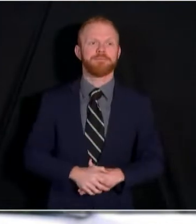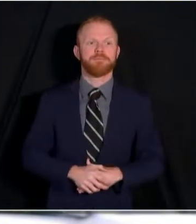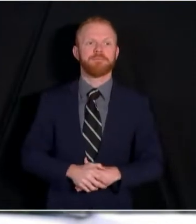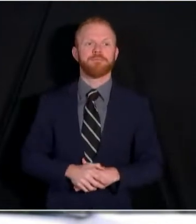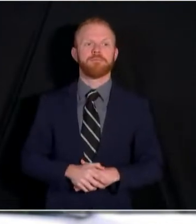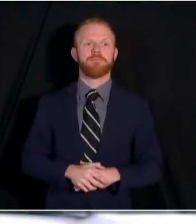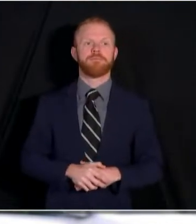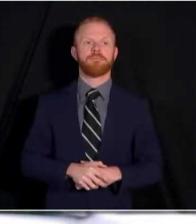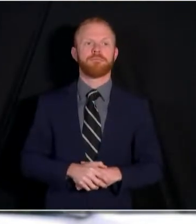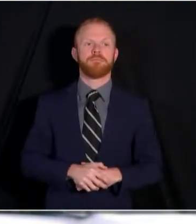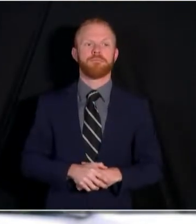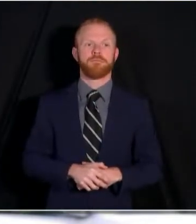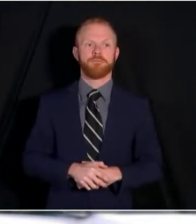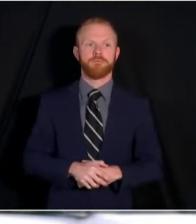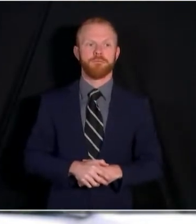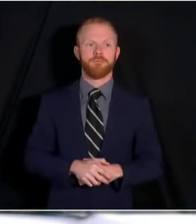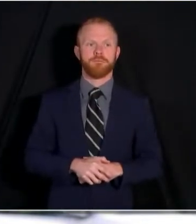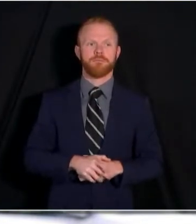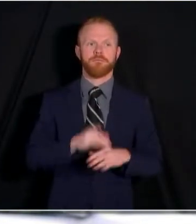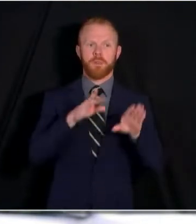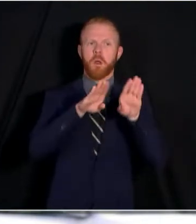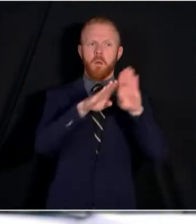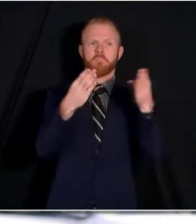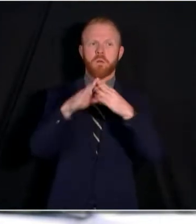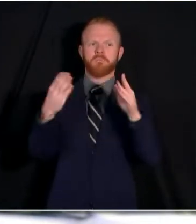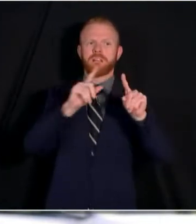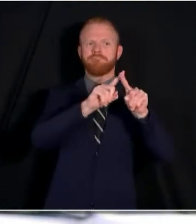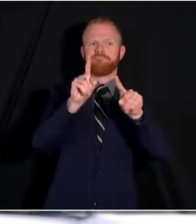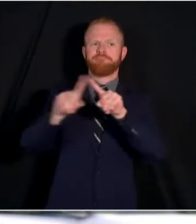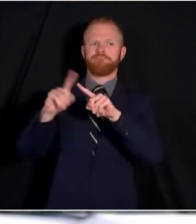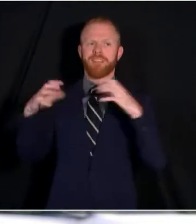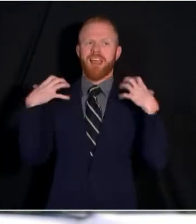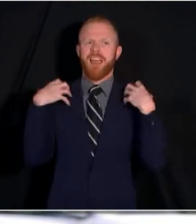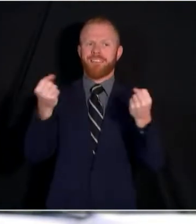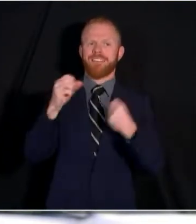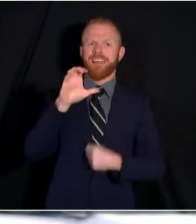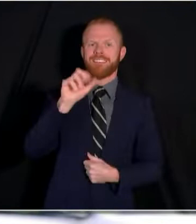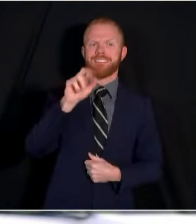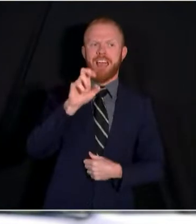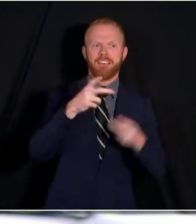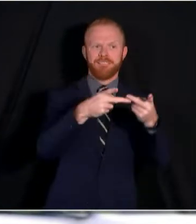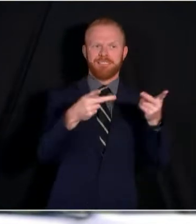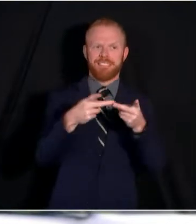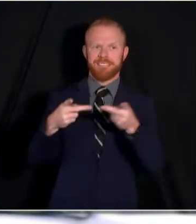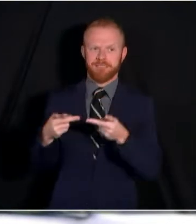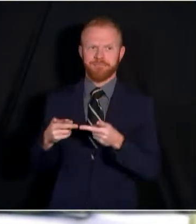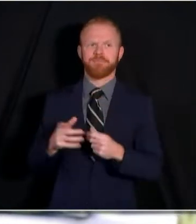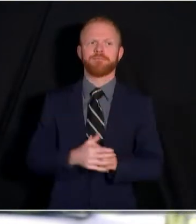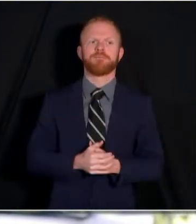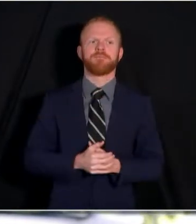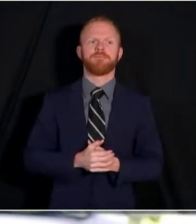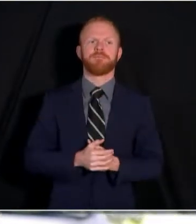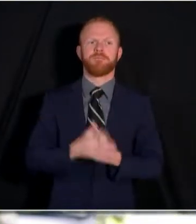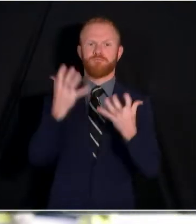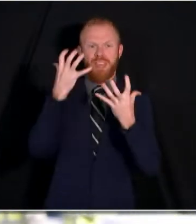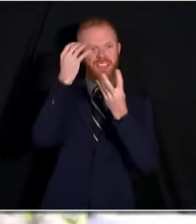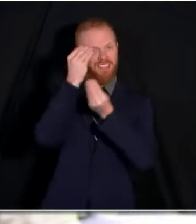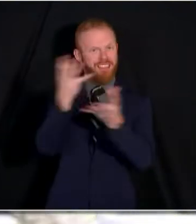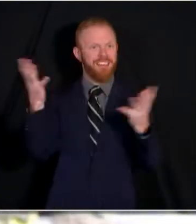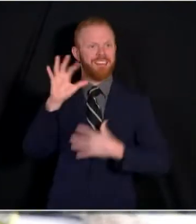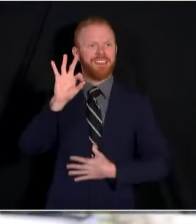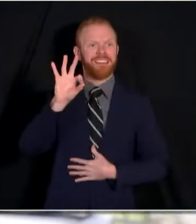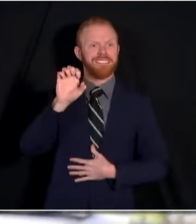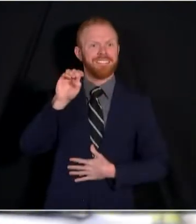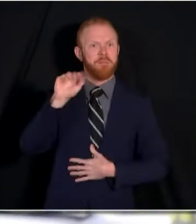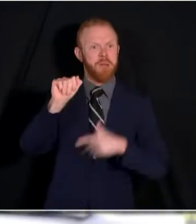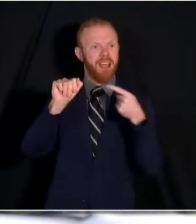sites and or healthcare facilities. In closing, just want everyone to know that FEMA is committed to vaccinating